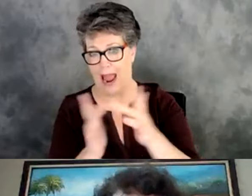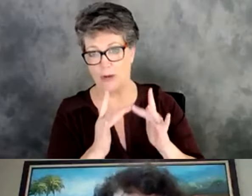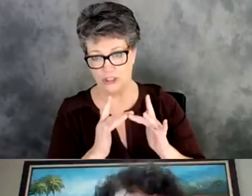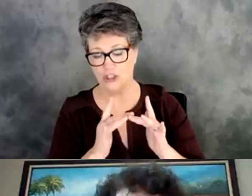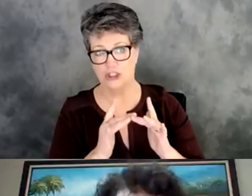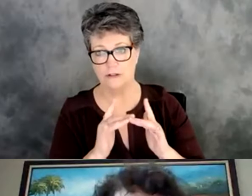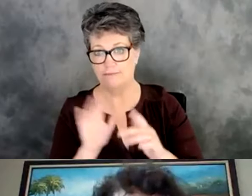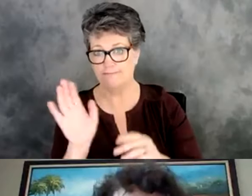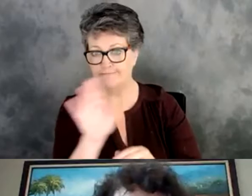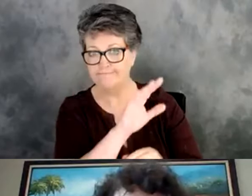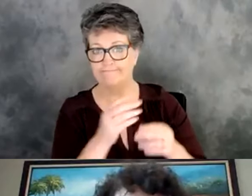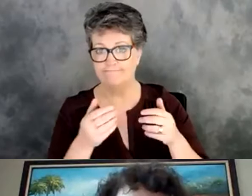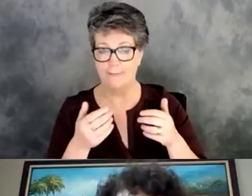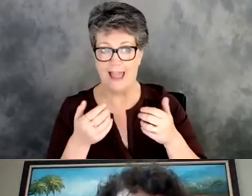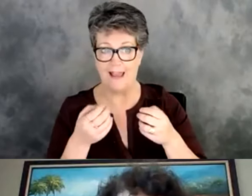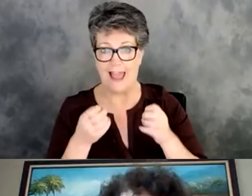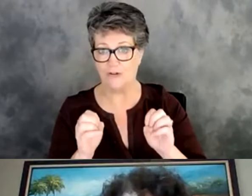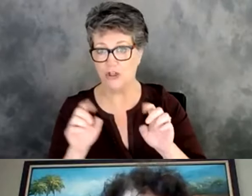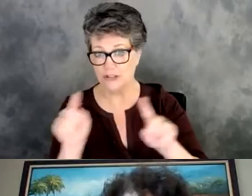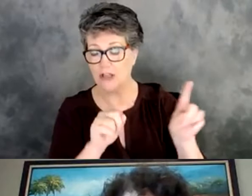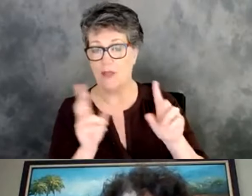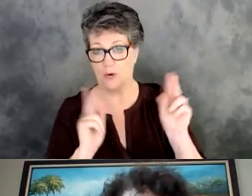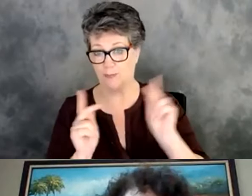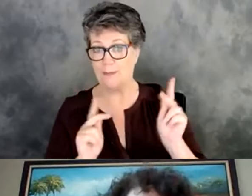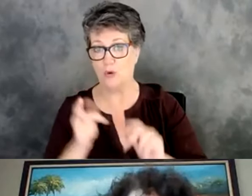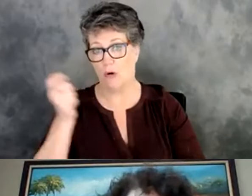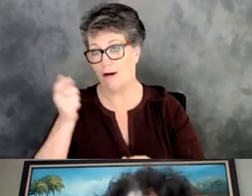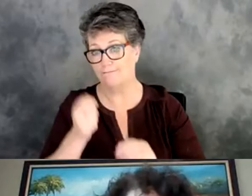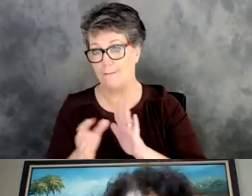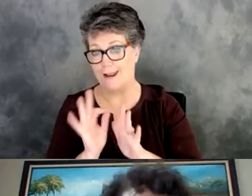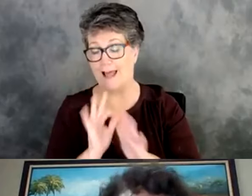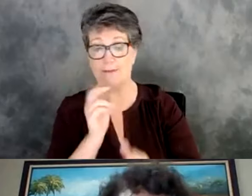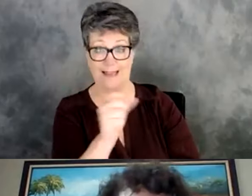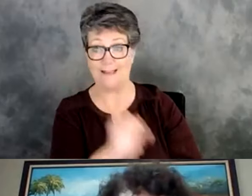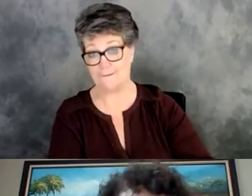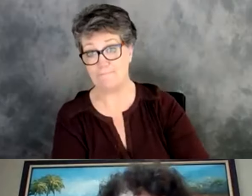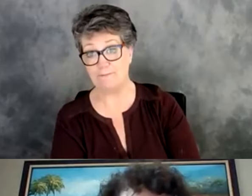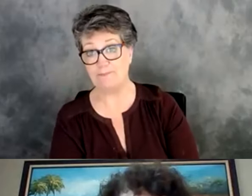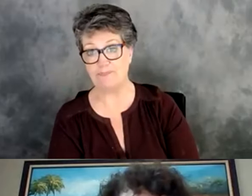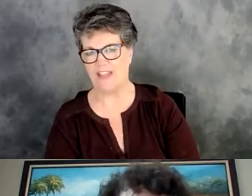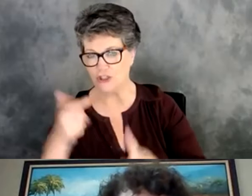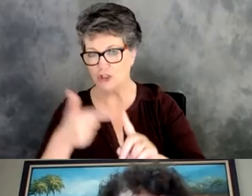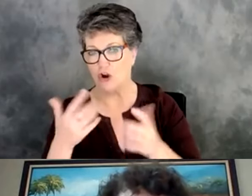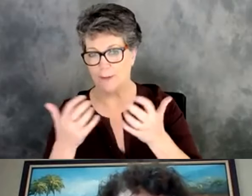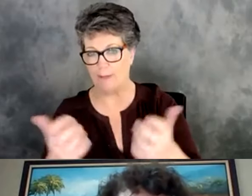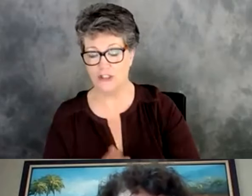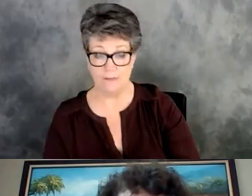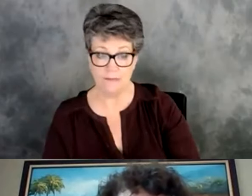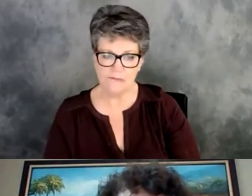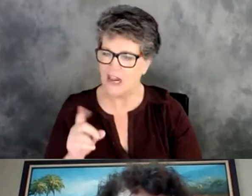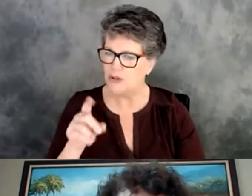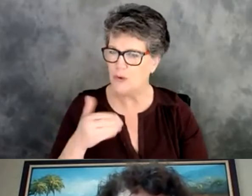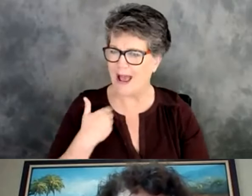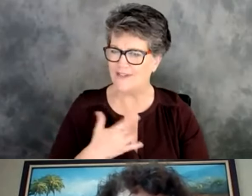their efforts on the beneficiaries that they serve. So yes, they are also included in the program. And do you have a